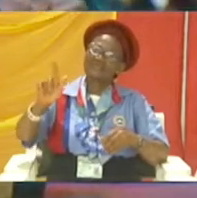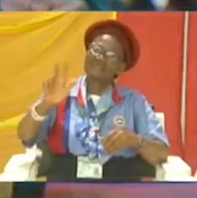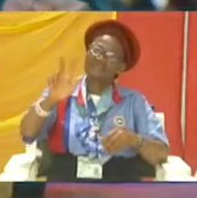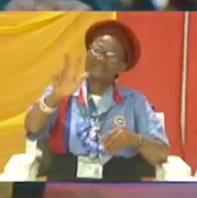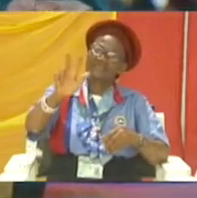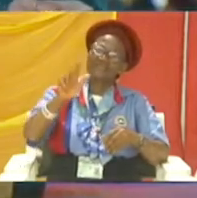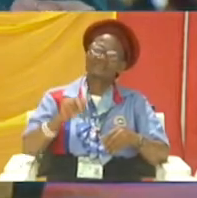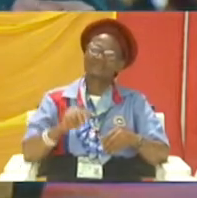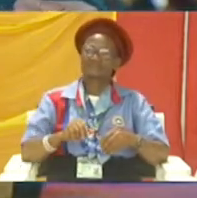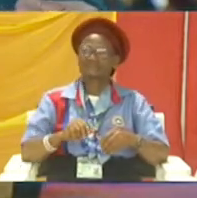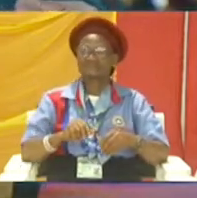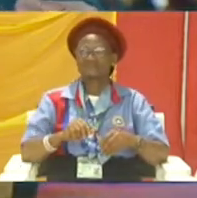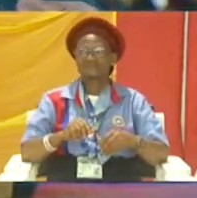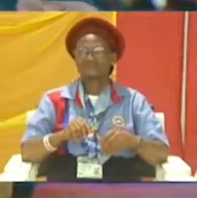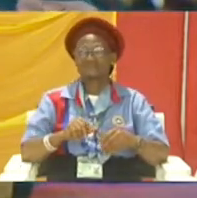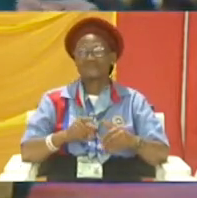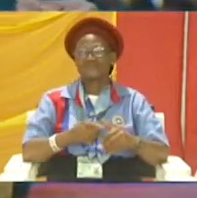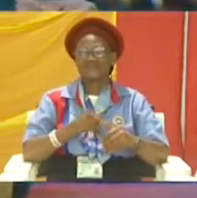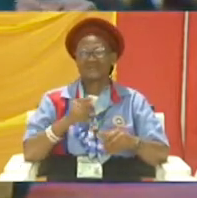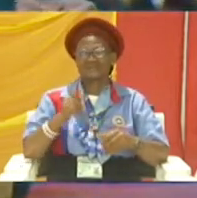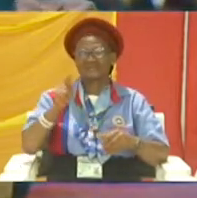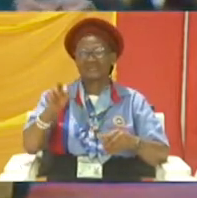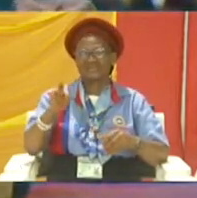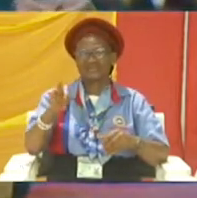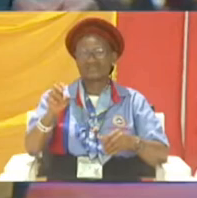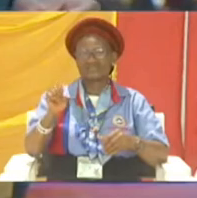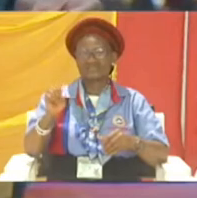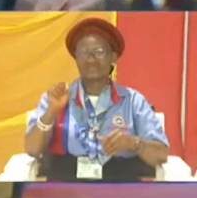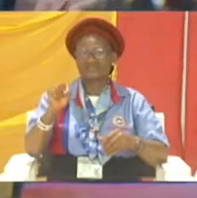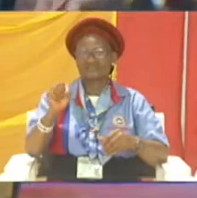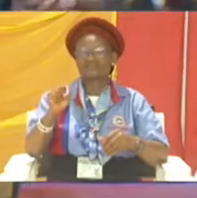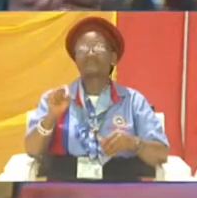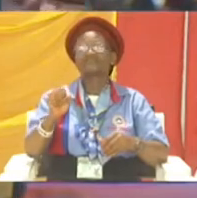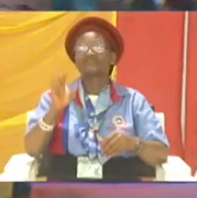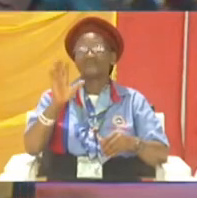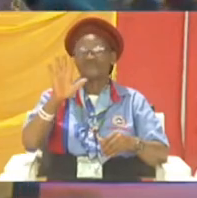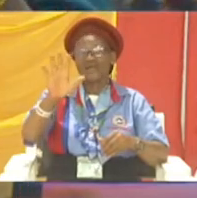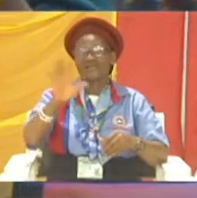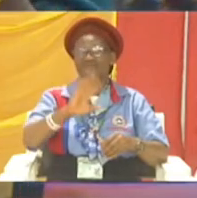verse 23. First Thessalonians